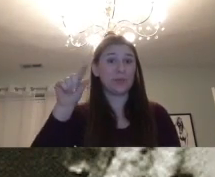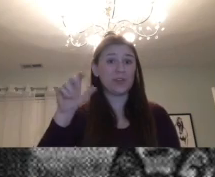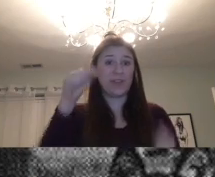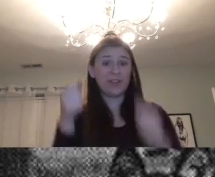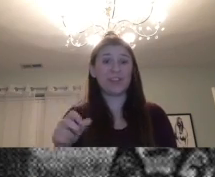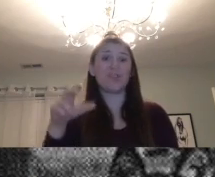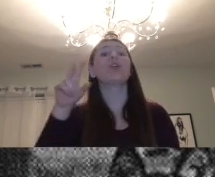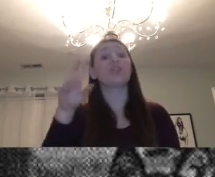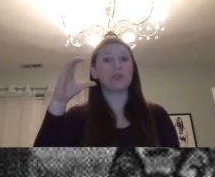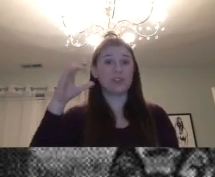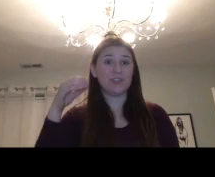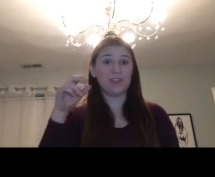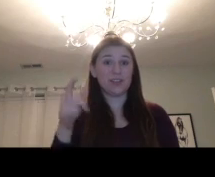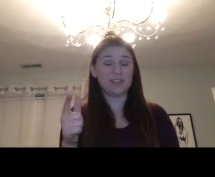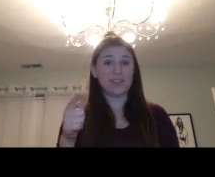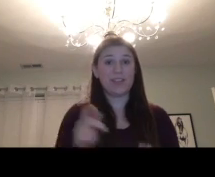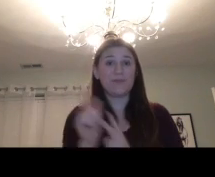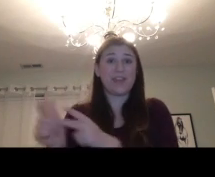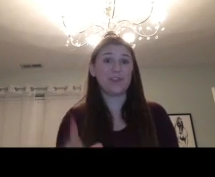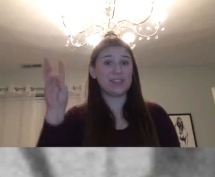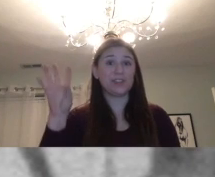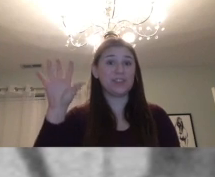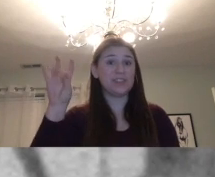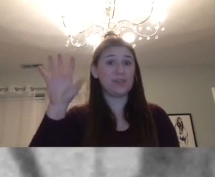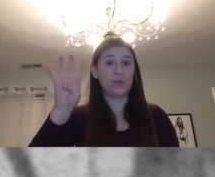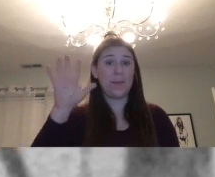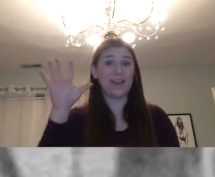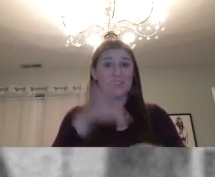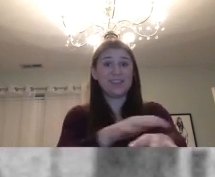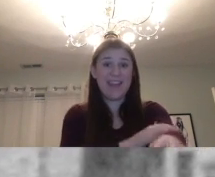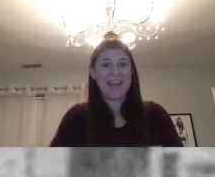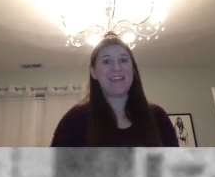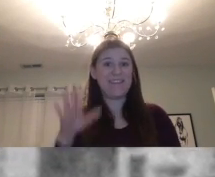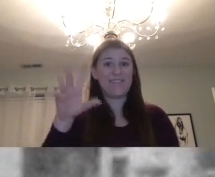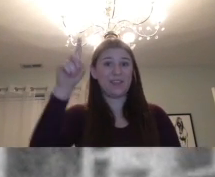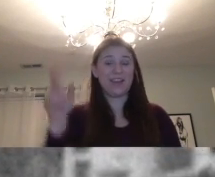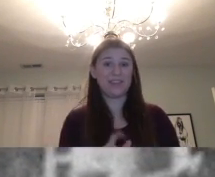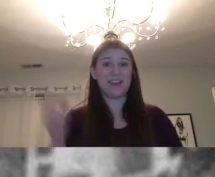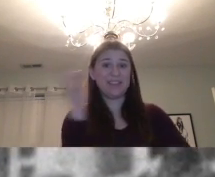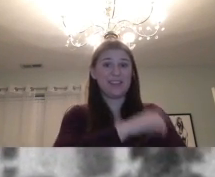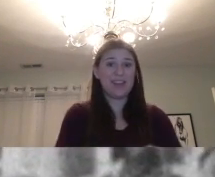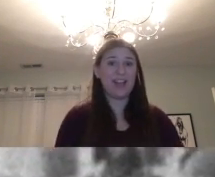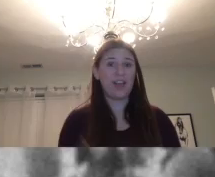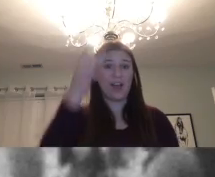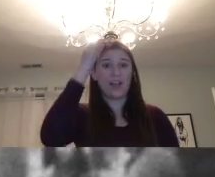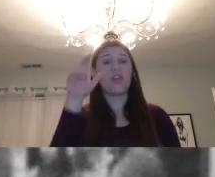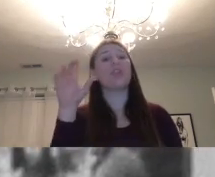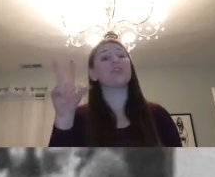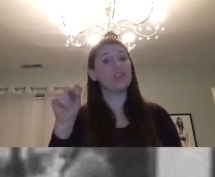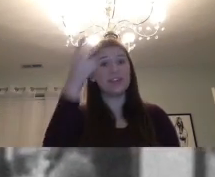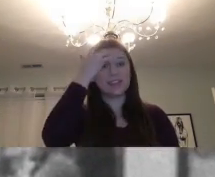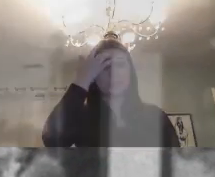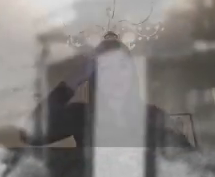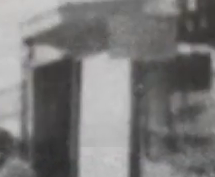run 674 miles in 5.5 days. The remaining 30 cases of diphtheria were cured,